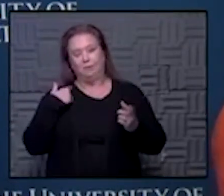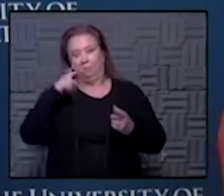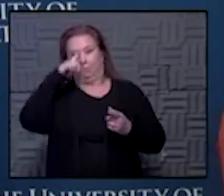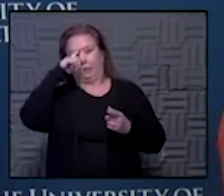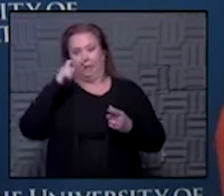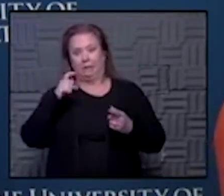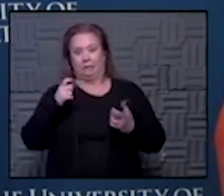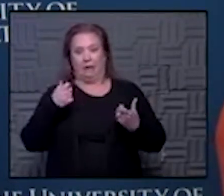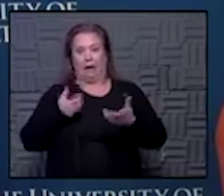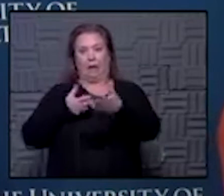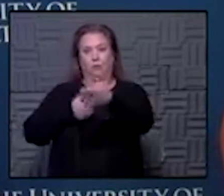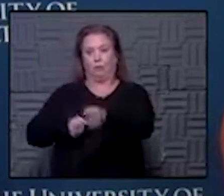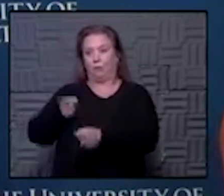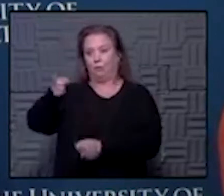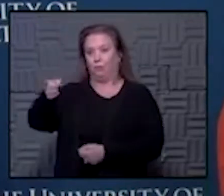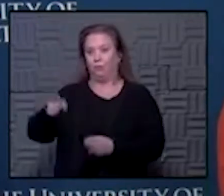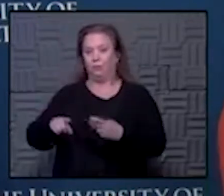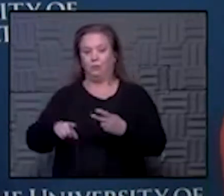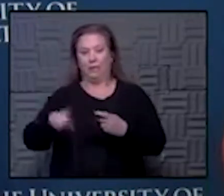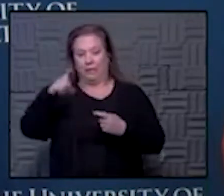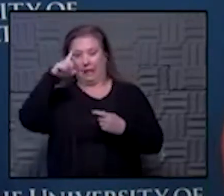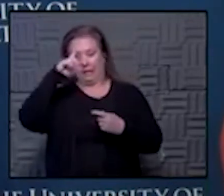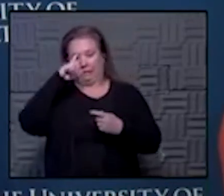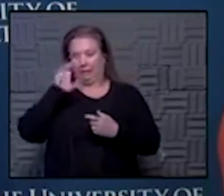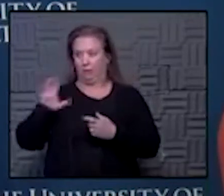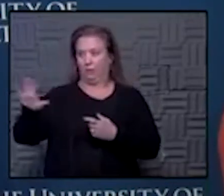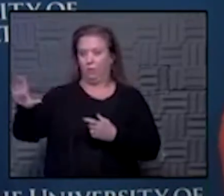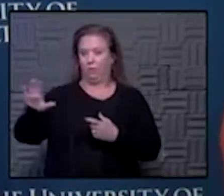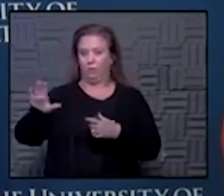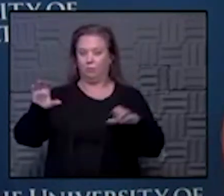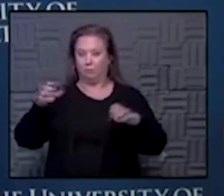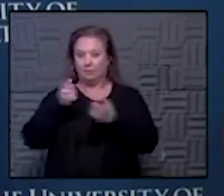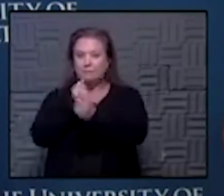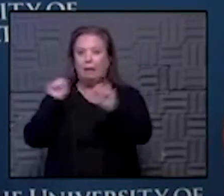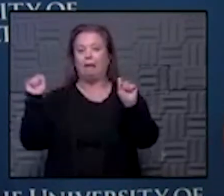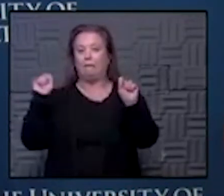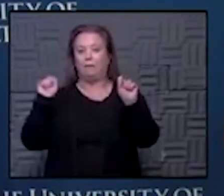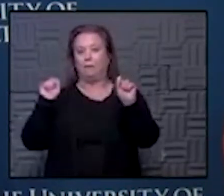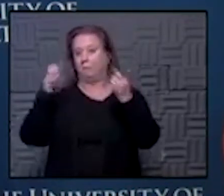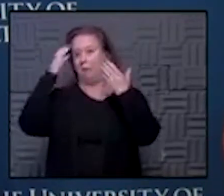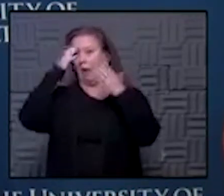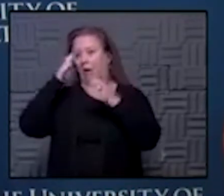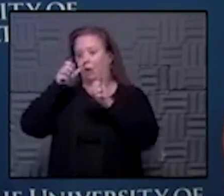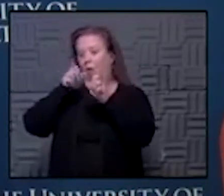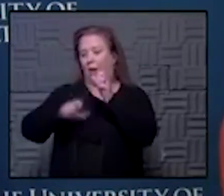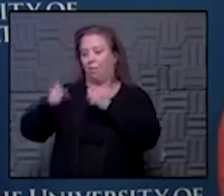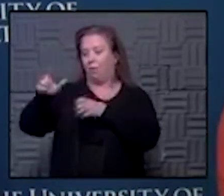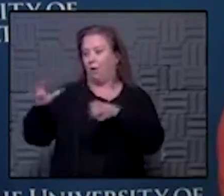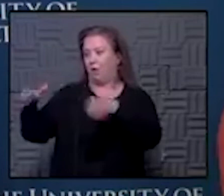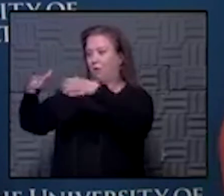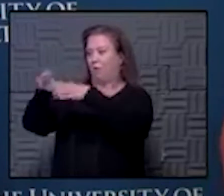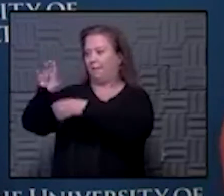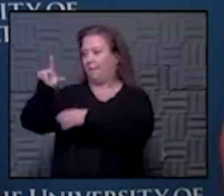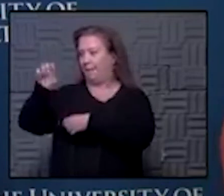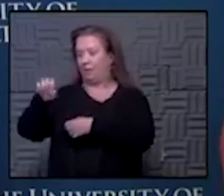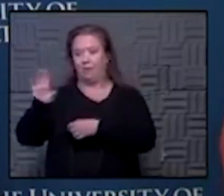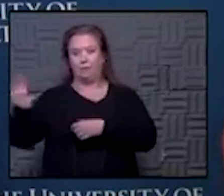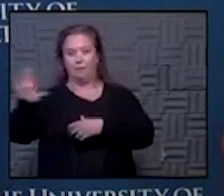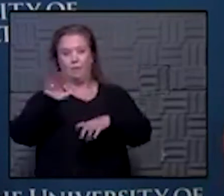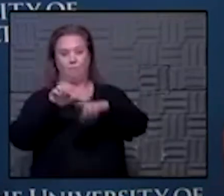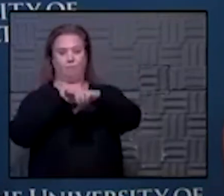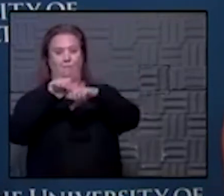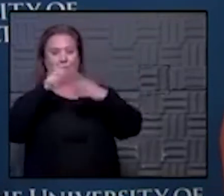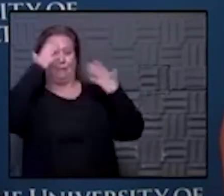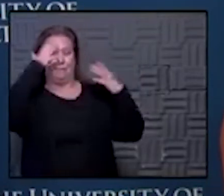because I trust you and I think that you're probably performing safe practices, I don't know everybody that's in your bubble and I don't know what their practices